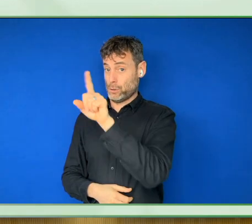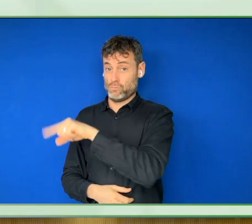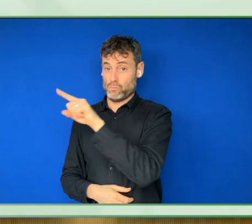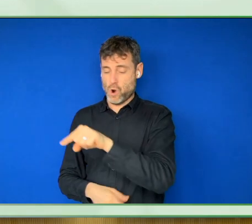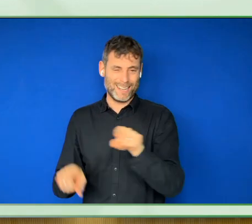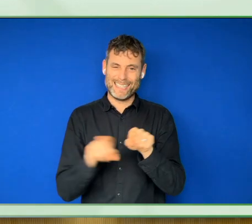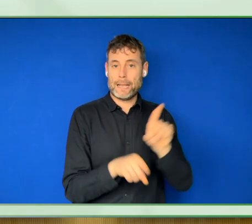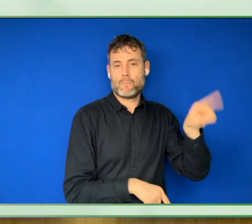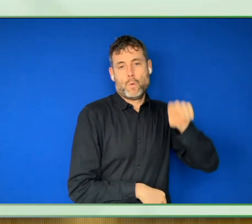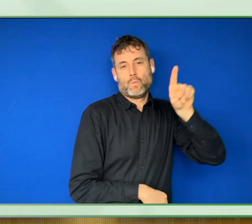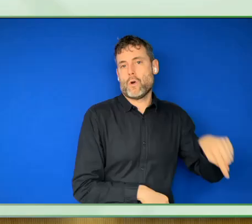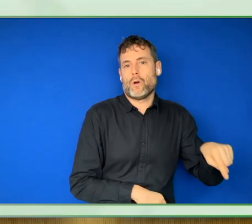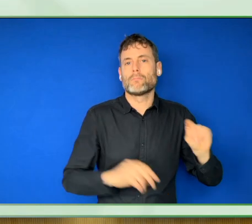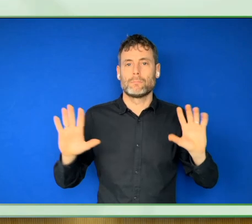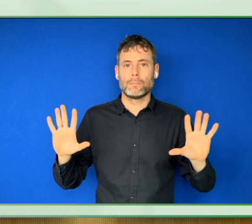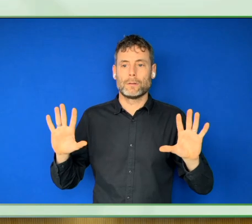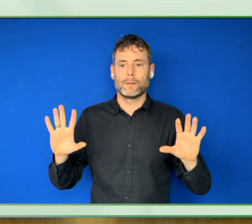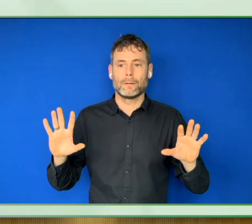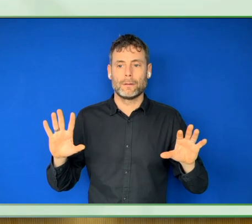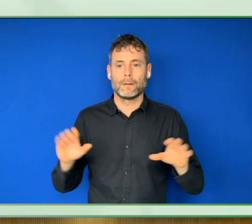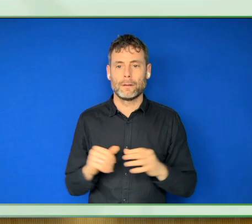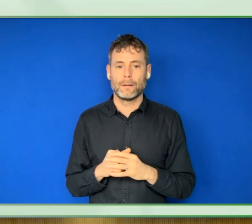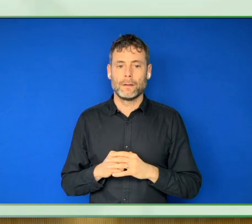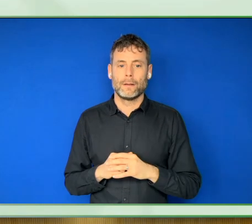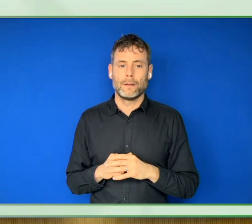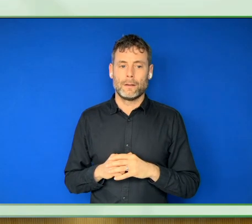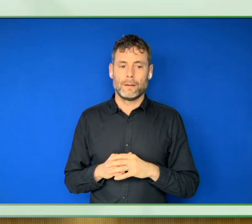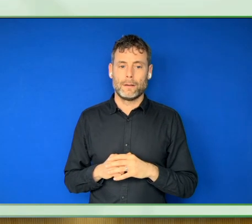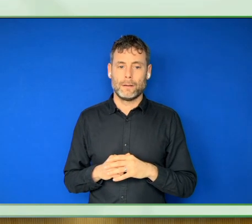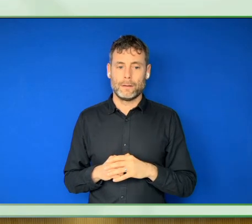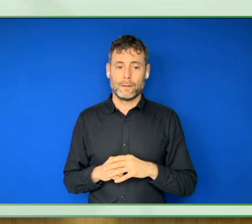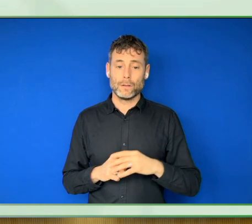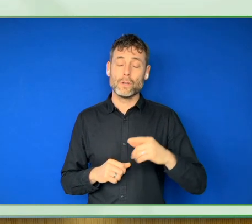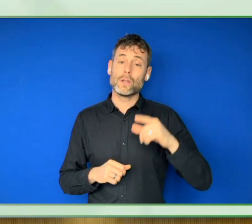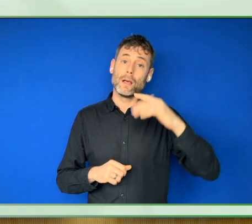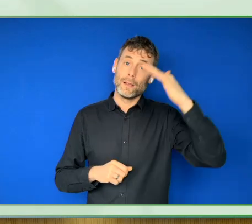we distort the essence of it, which is dignity. At the end of the day,